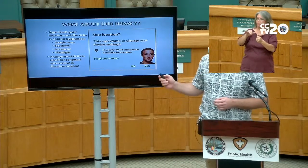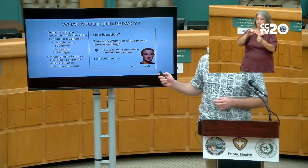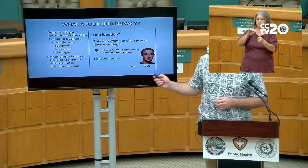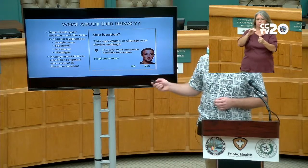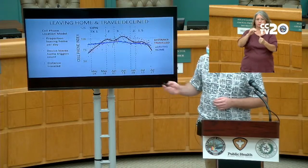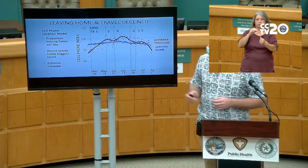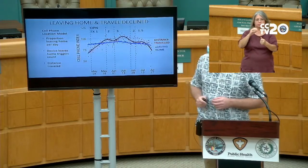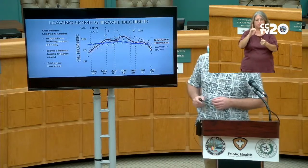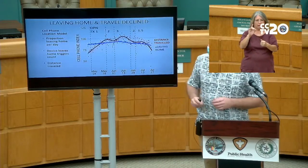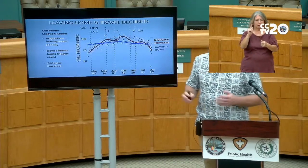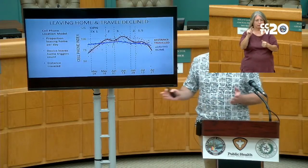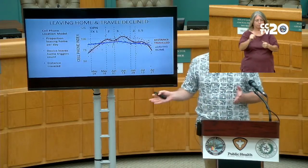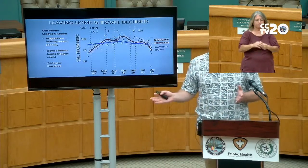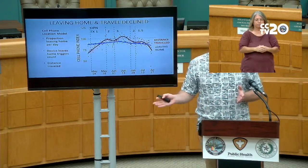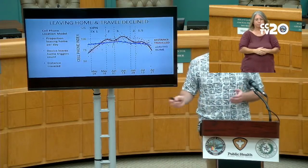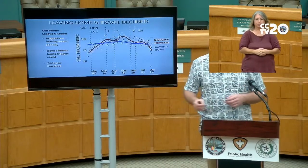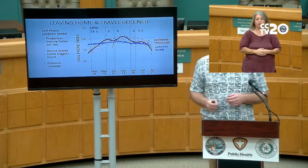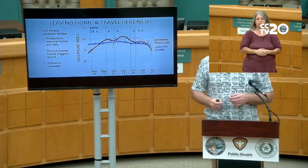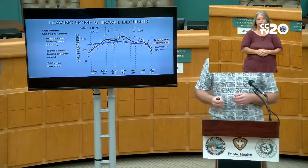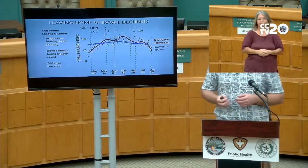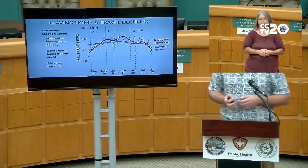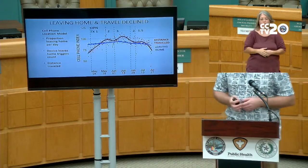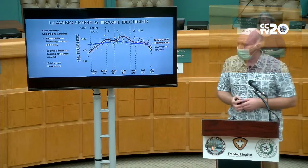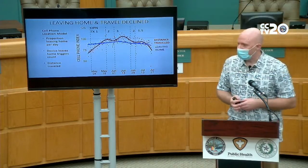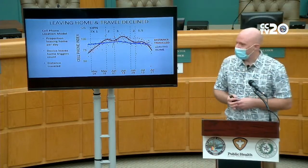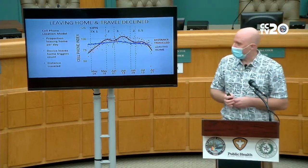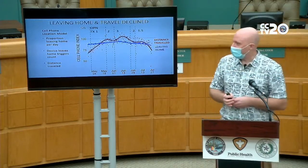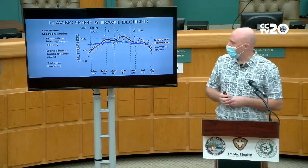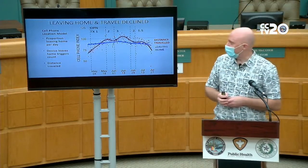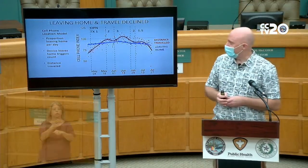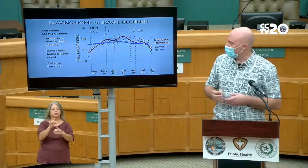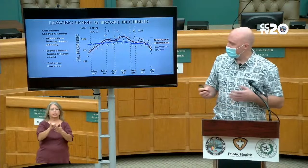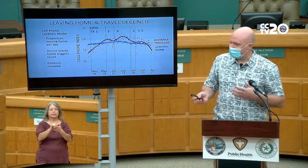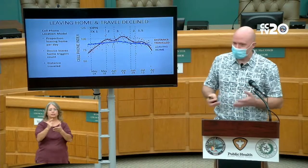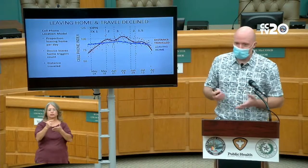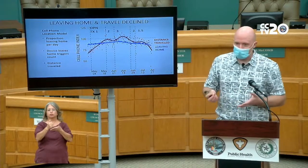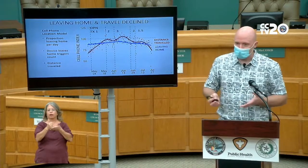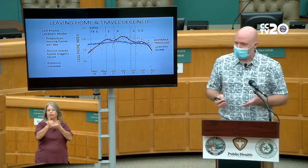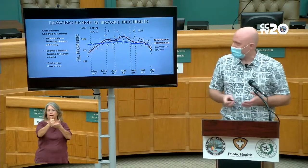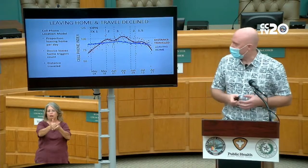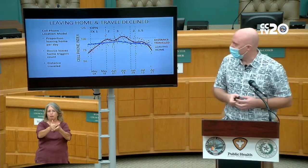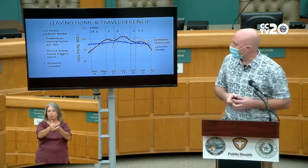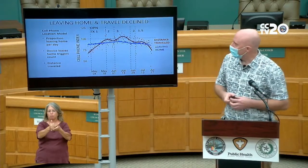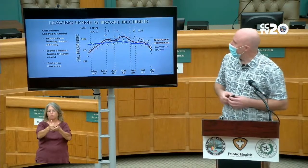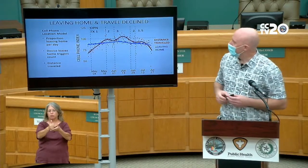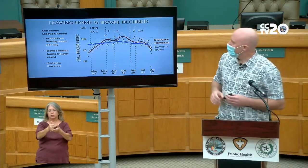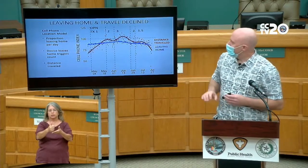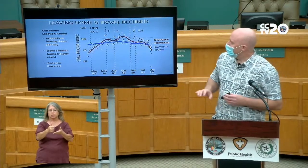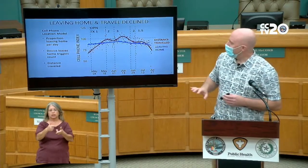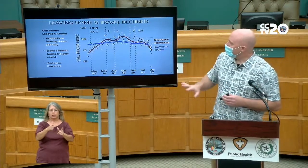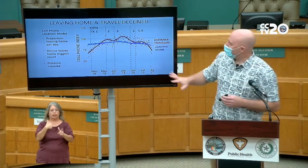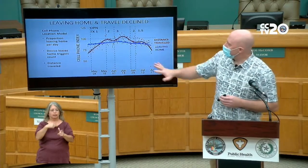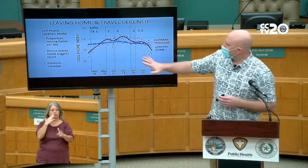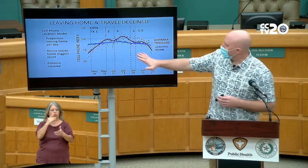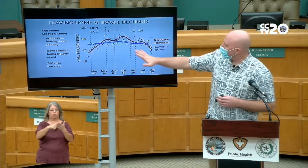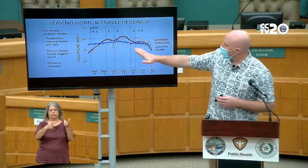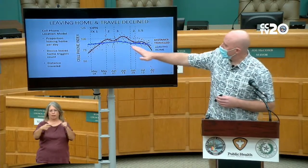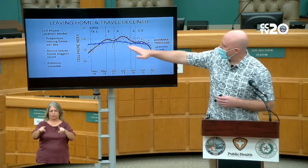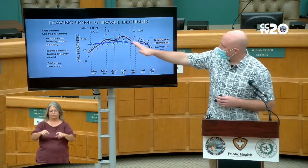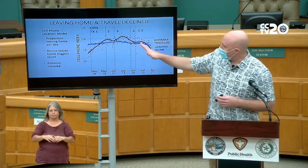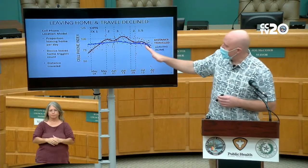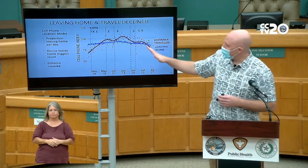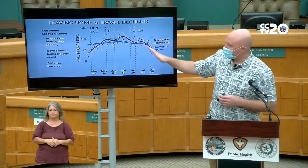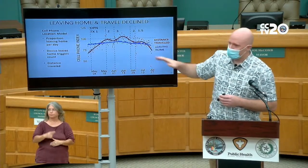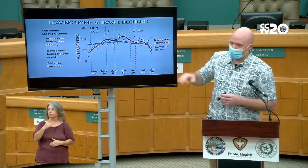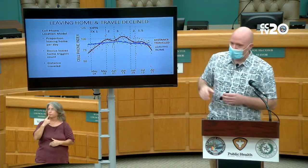it. Here, at least we're using it to try to help you and at least let us know what's happening. Okay, so the